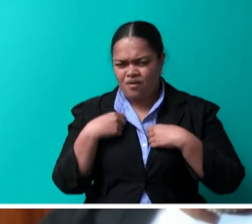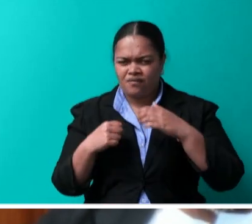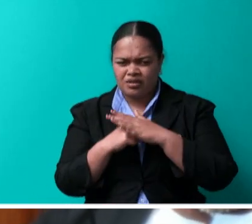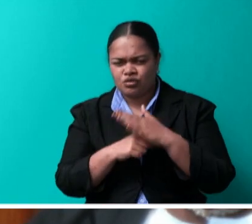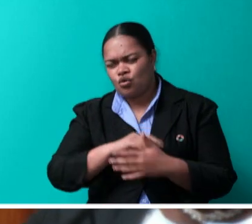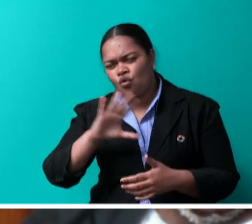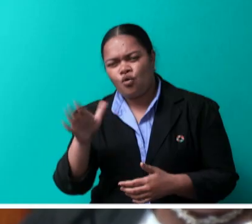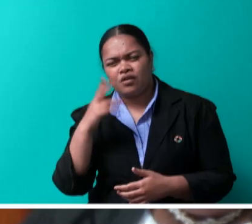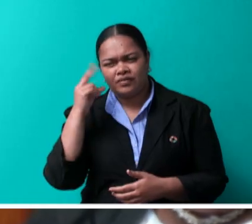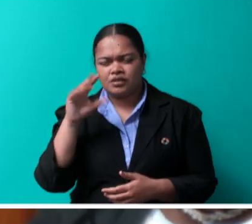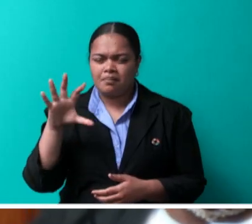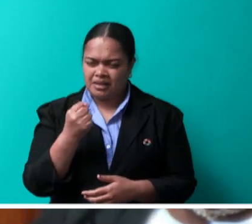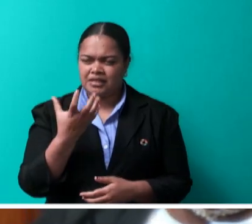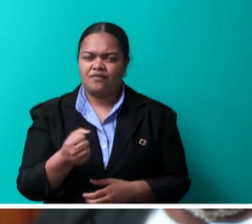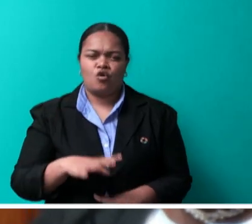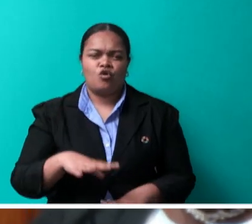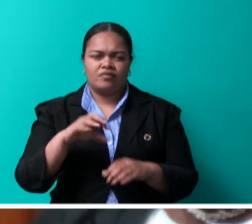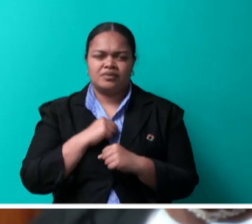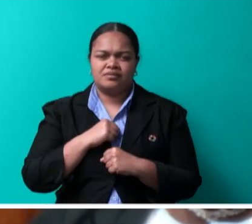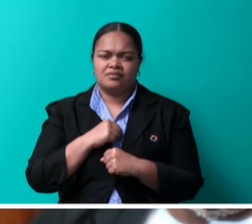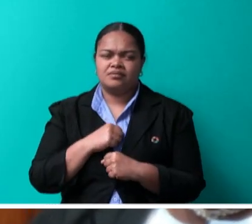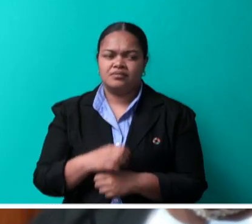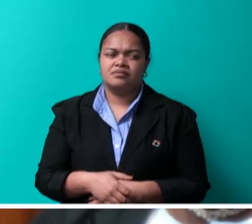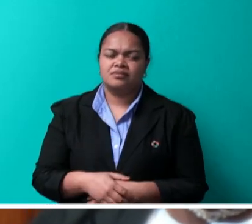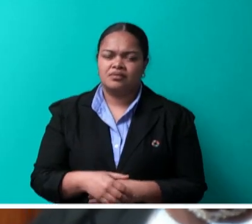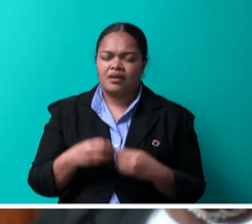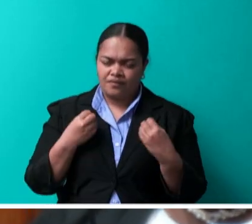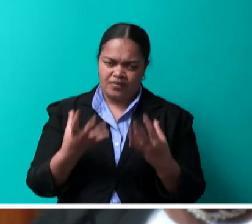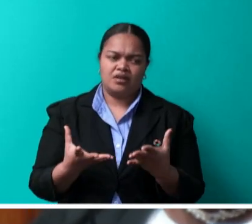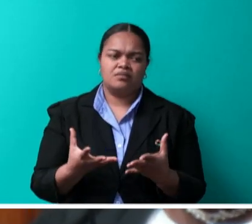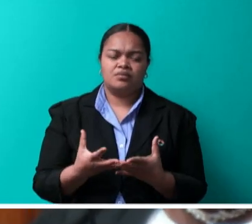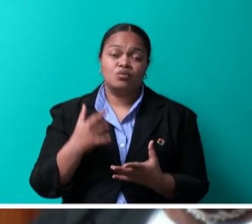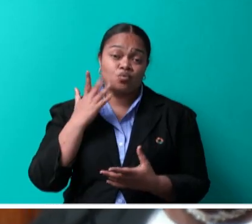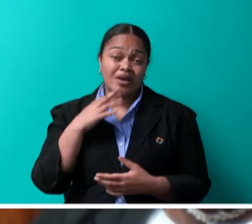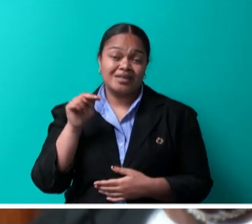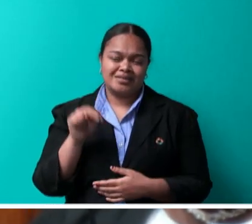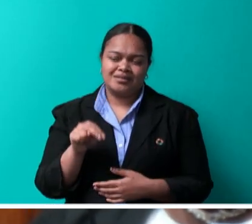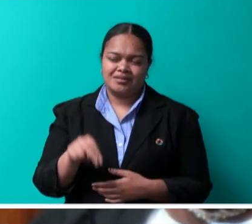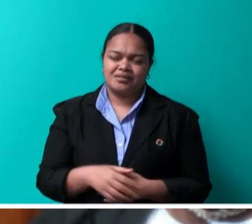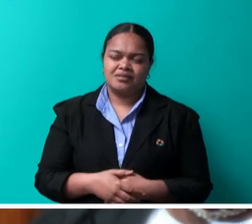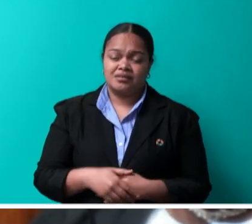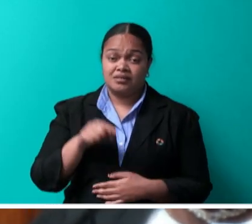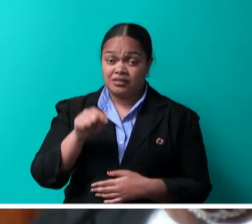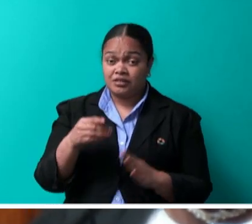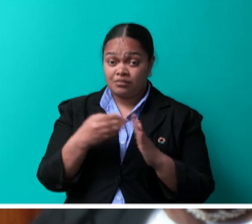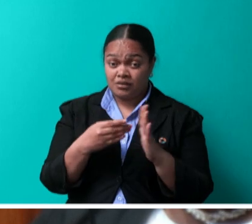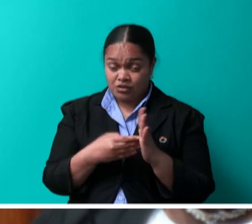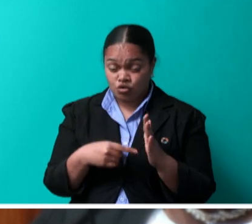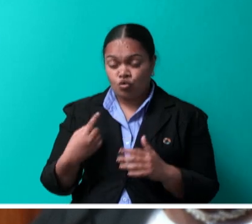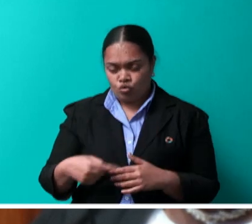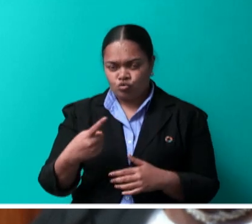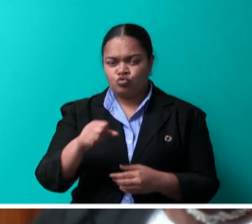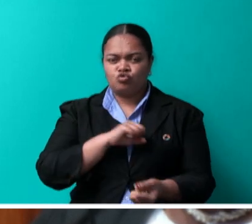Fijian must also have confidence that specialist care will be available whenever it is needed. This budget therefore continues